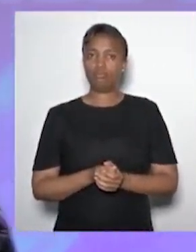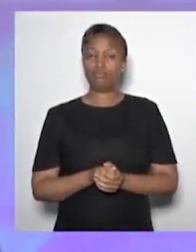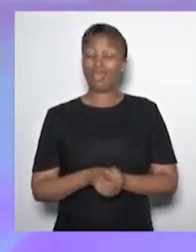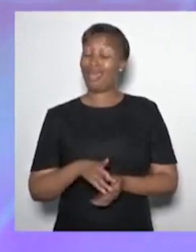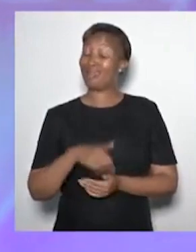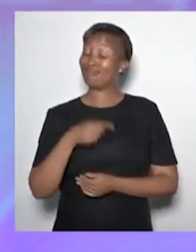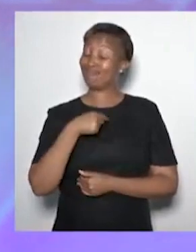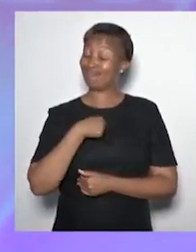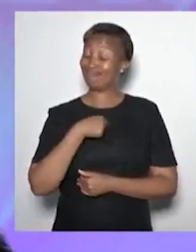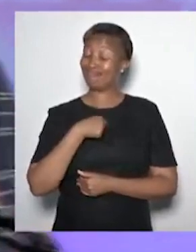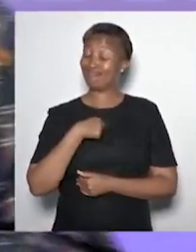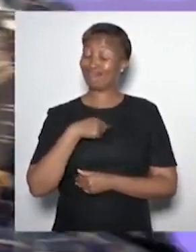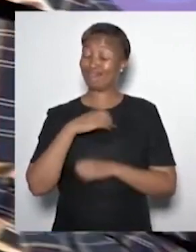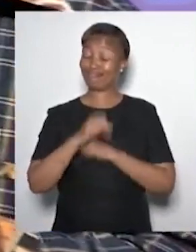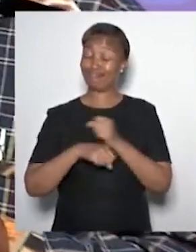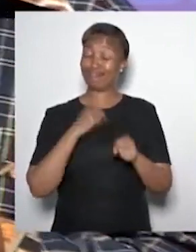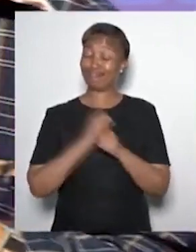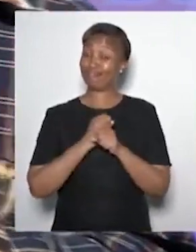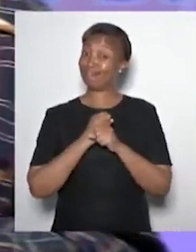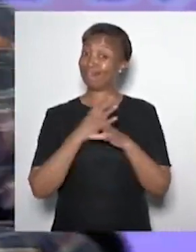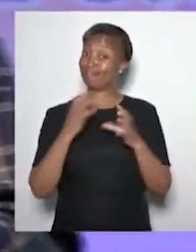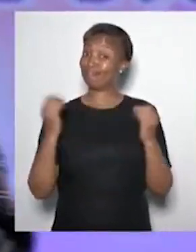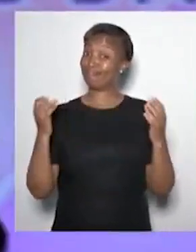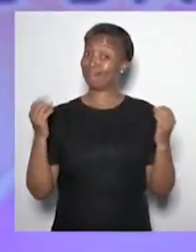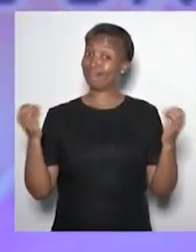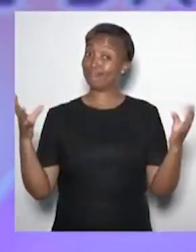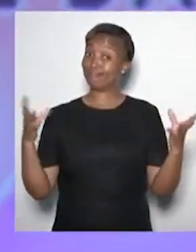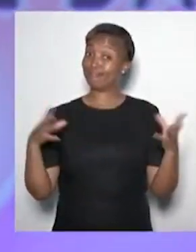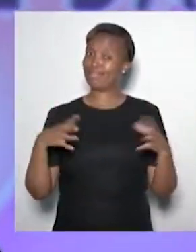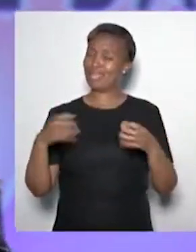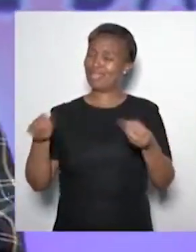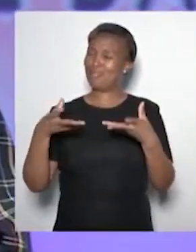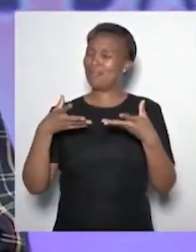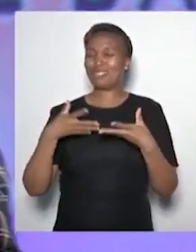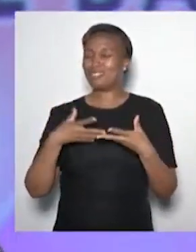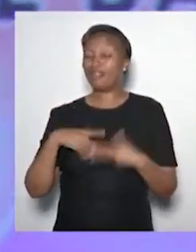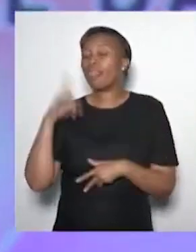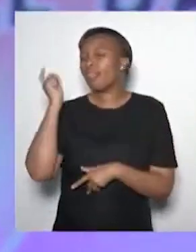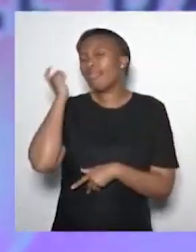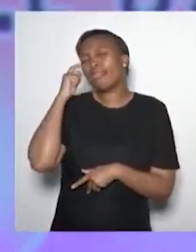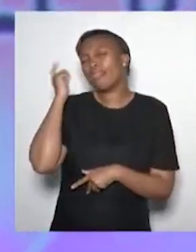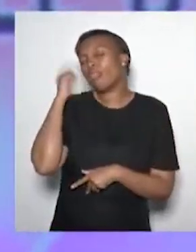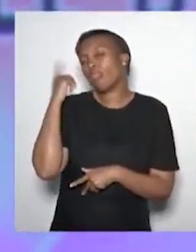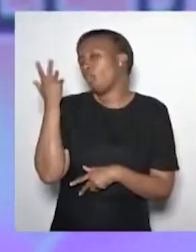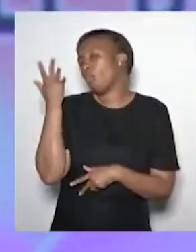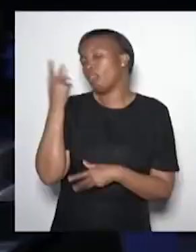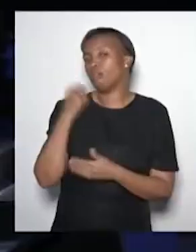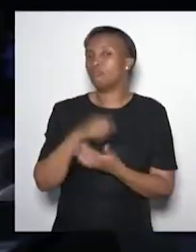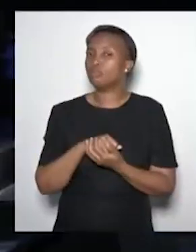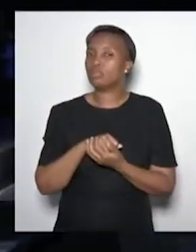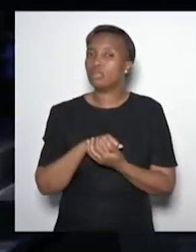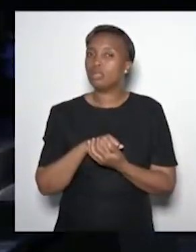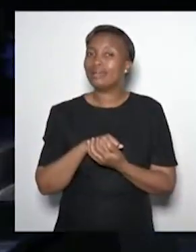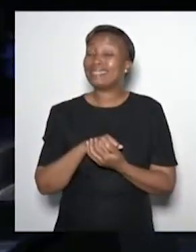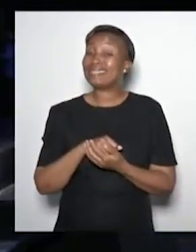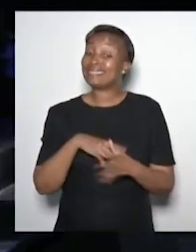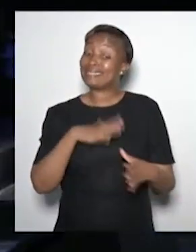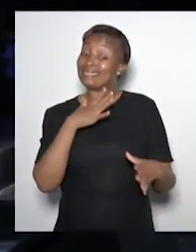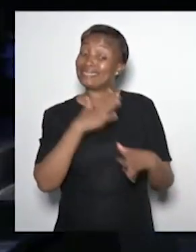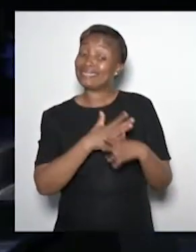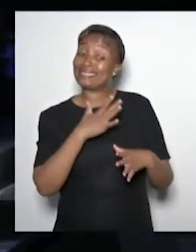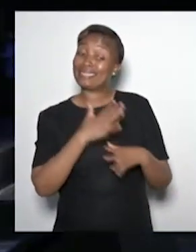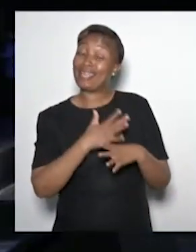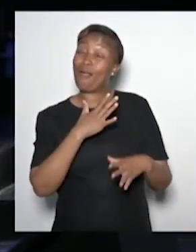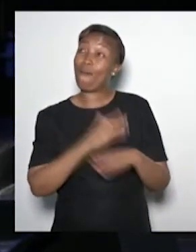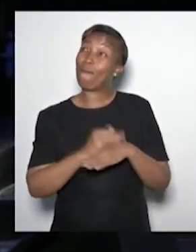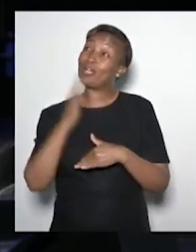Linda, for many years, I was given the impression that the works of God,